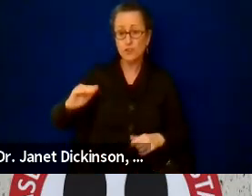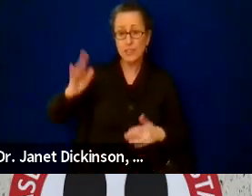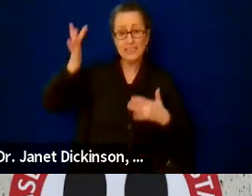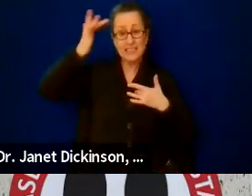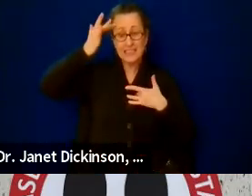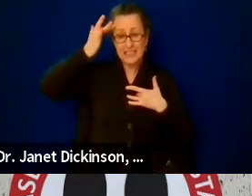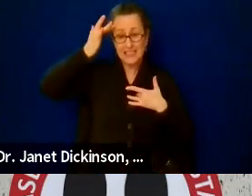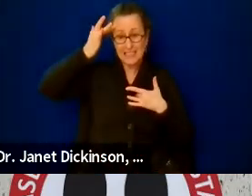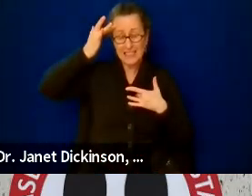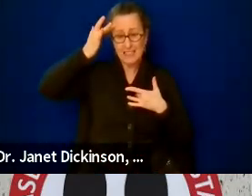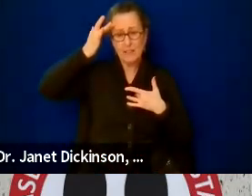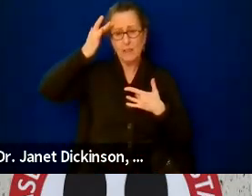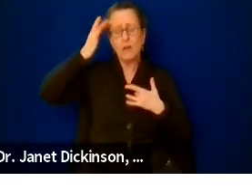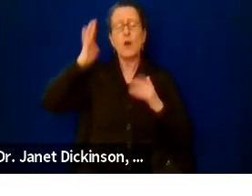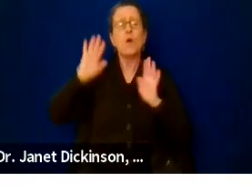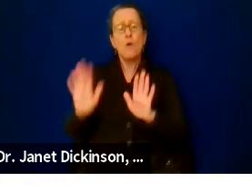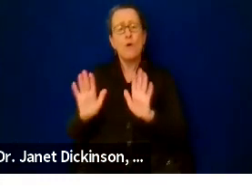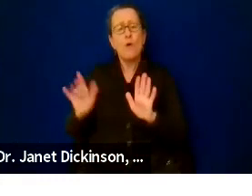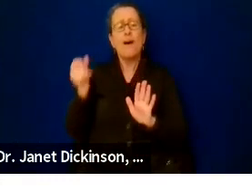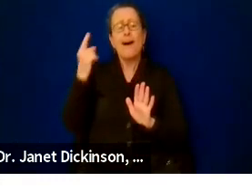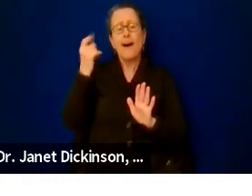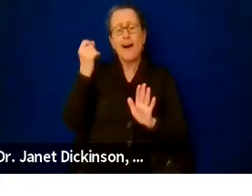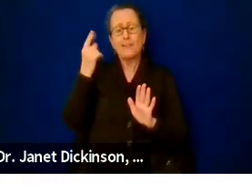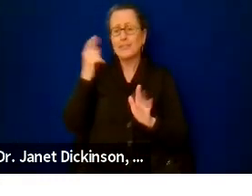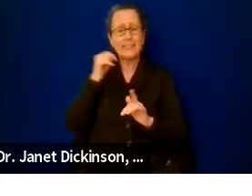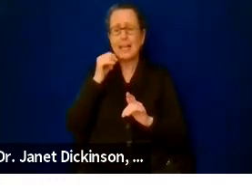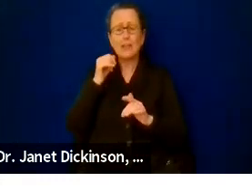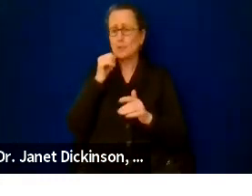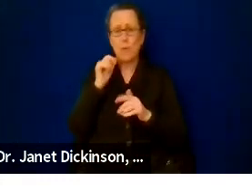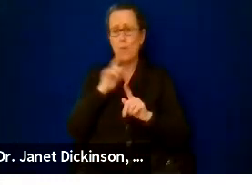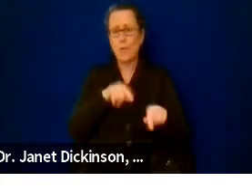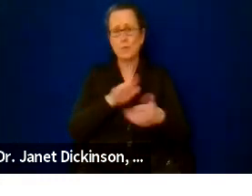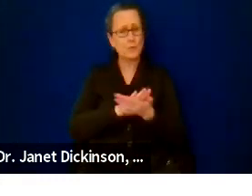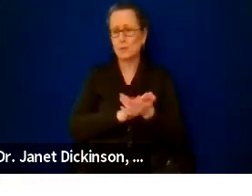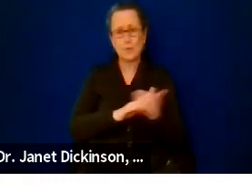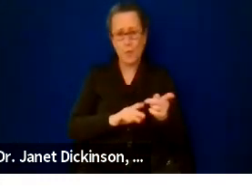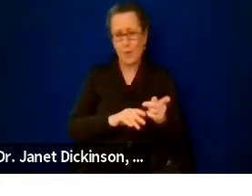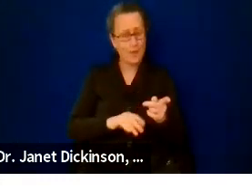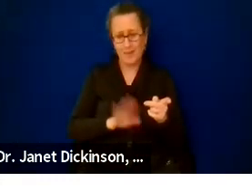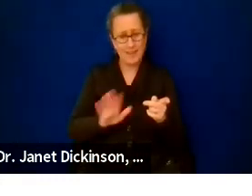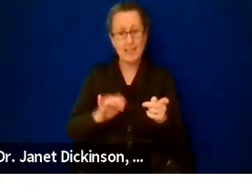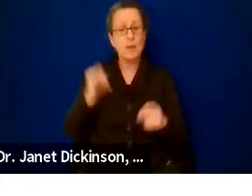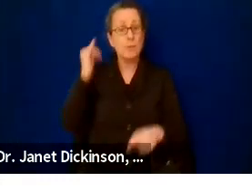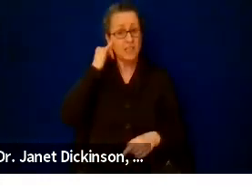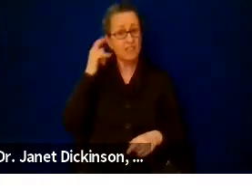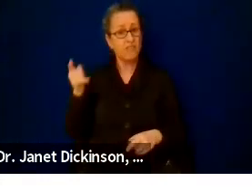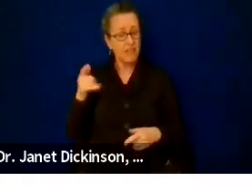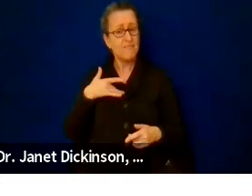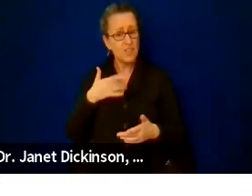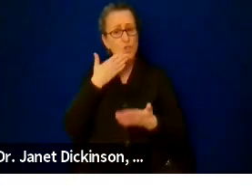to encourage parents not to have children attend school, but if they are feeling well enough to participate